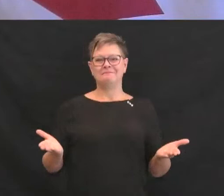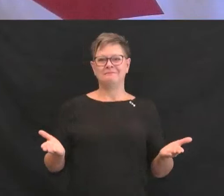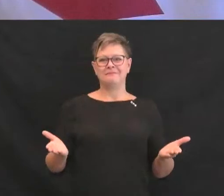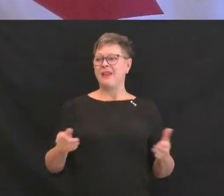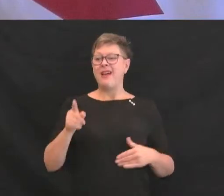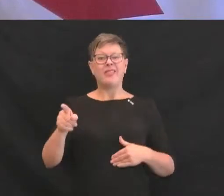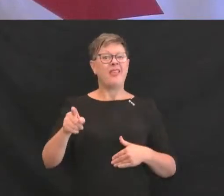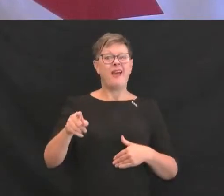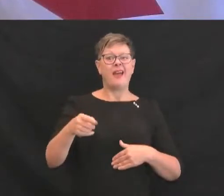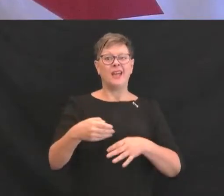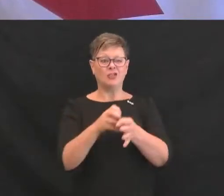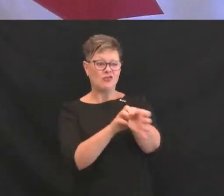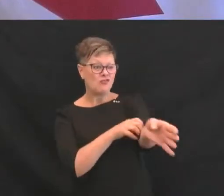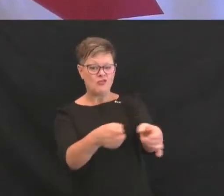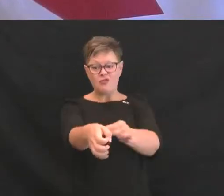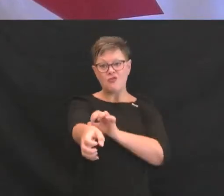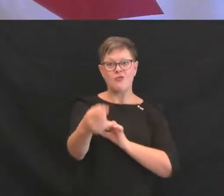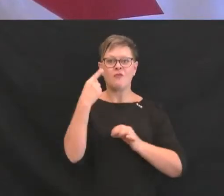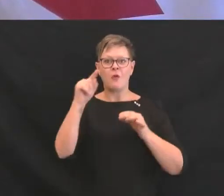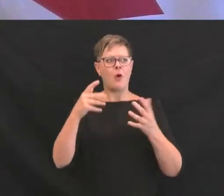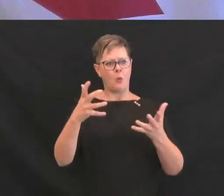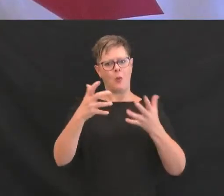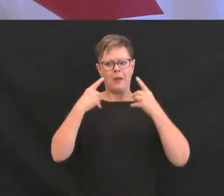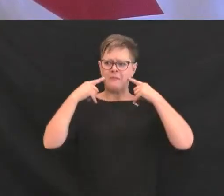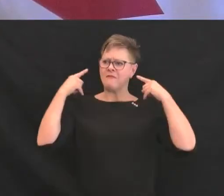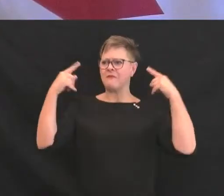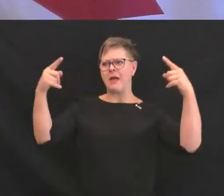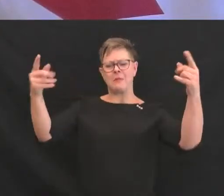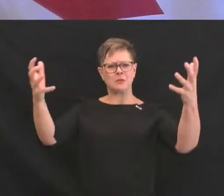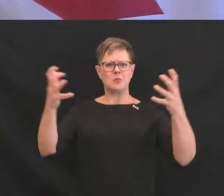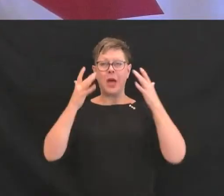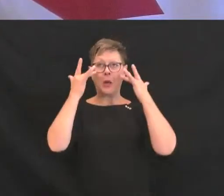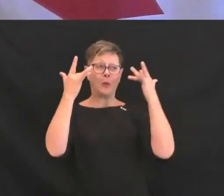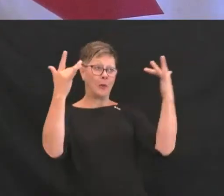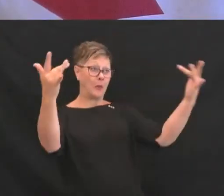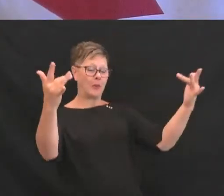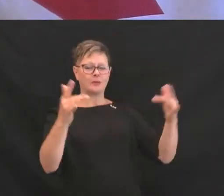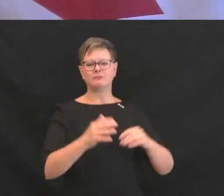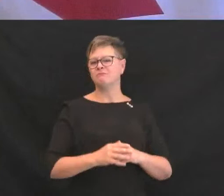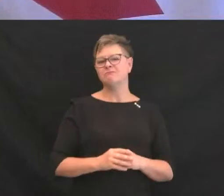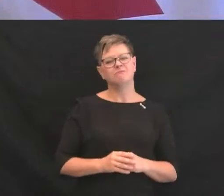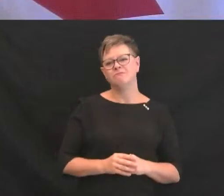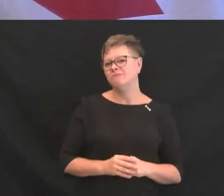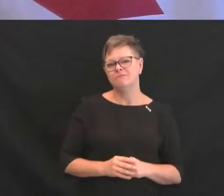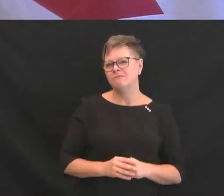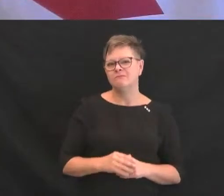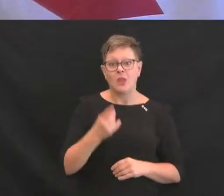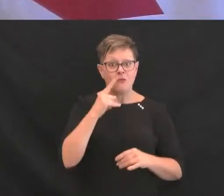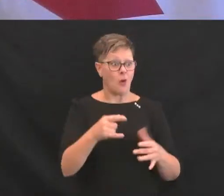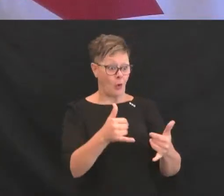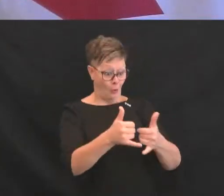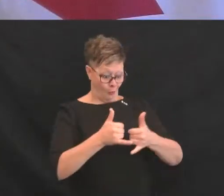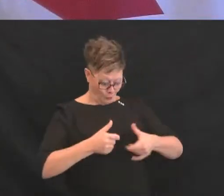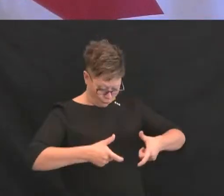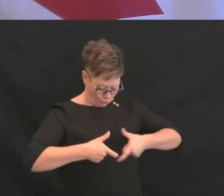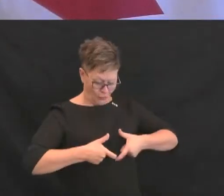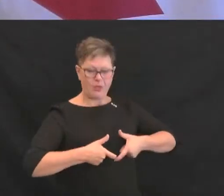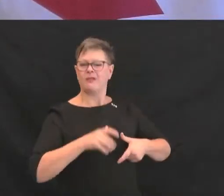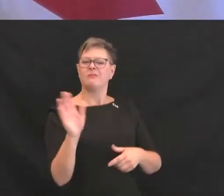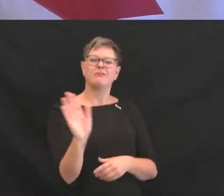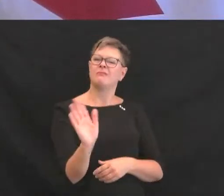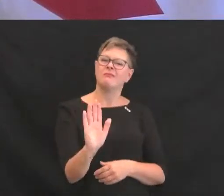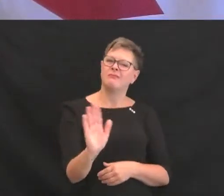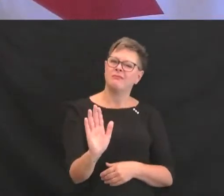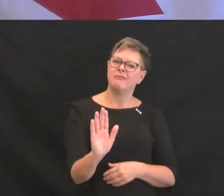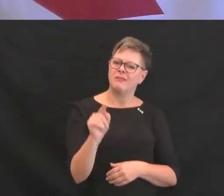they didn't do so for fame or glory or for the receipt of this award today. They did so, I would